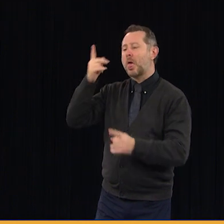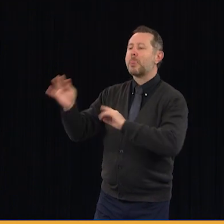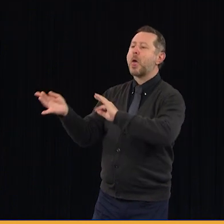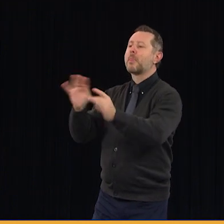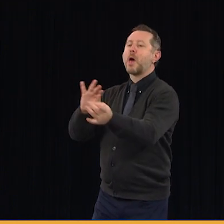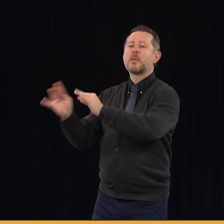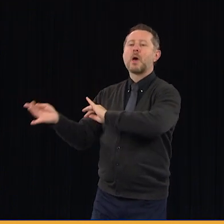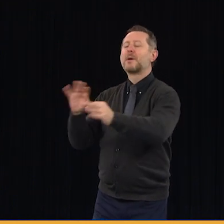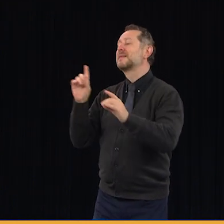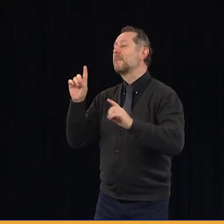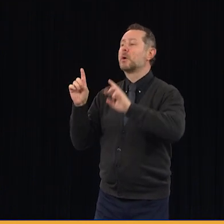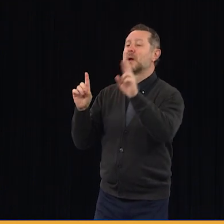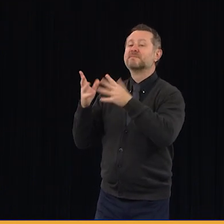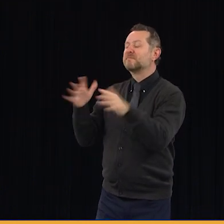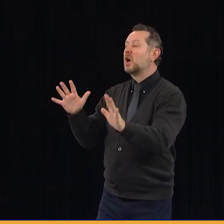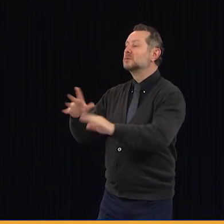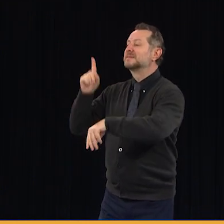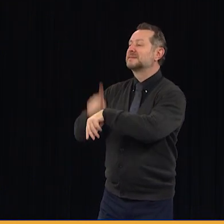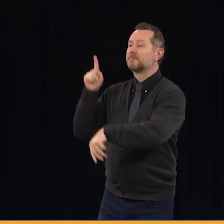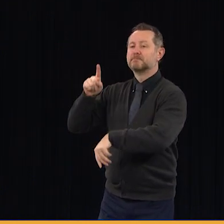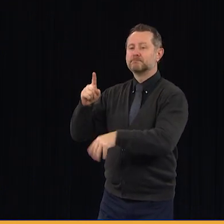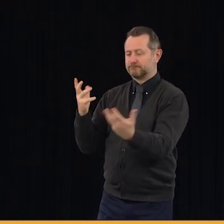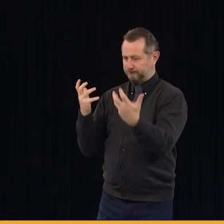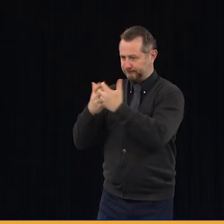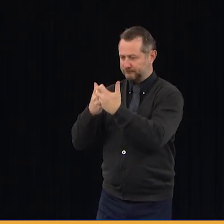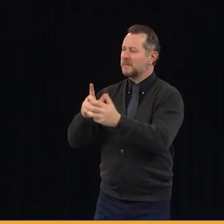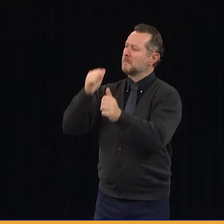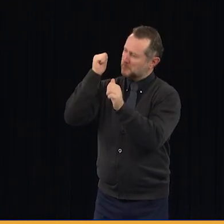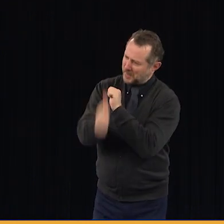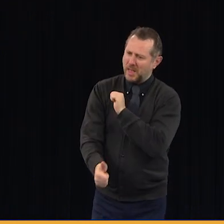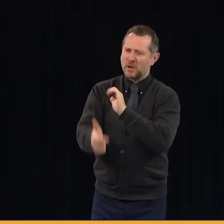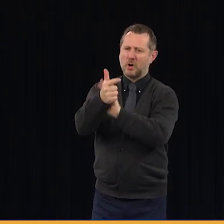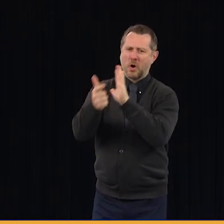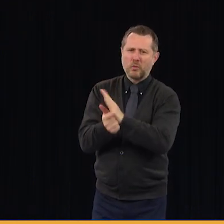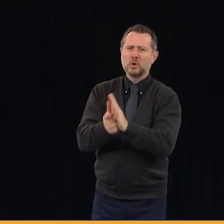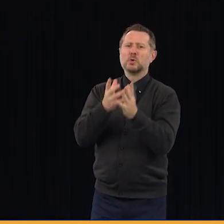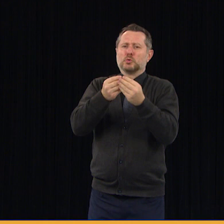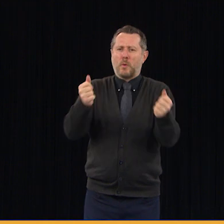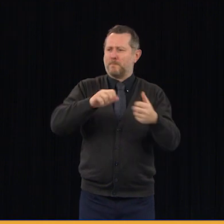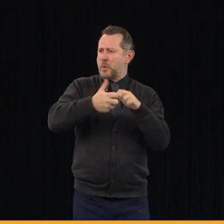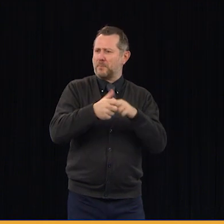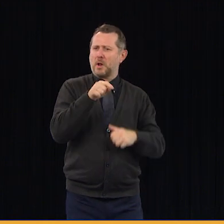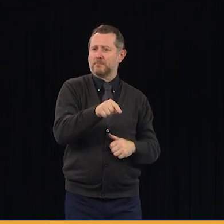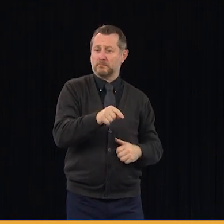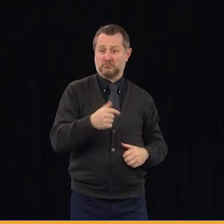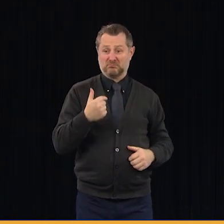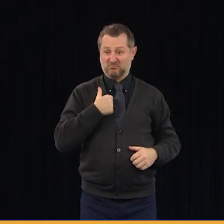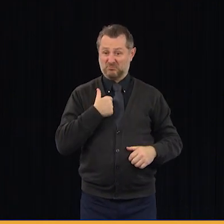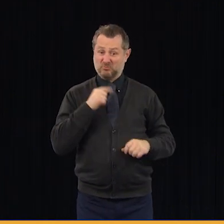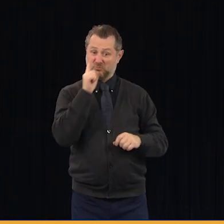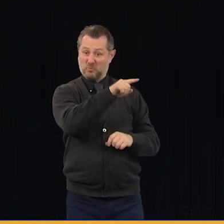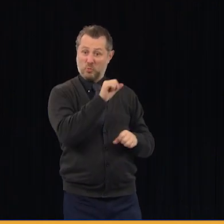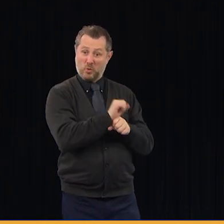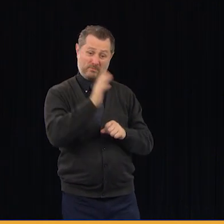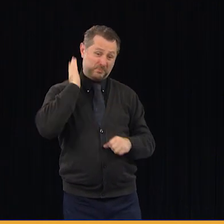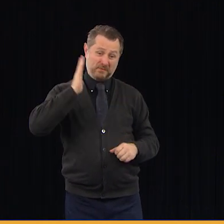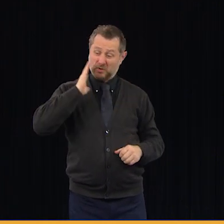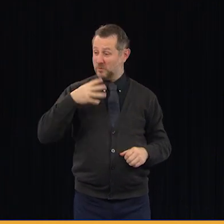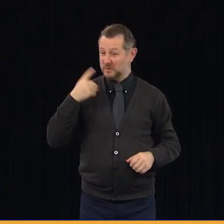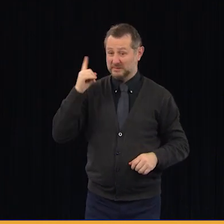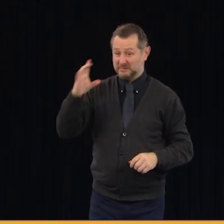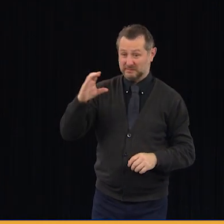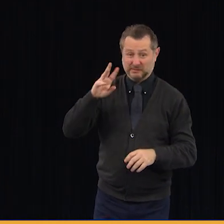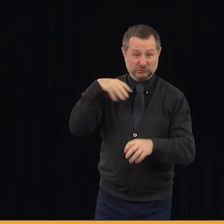that actually addresses the need. And I was in Washington for 8 years. I get how the